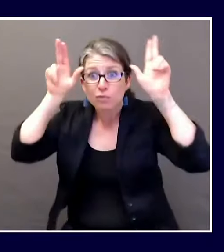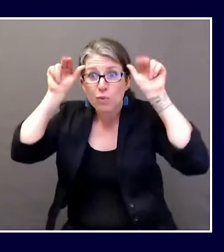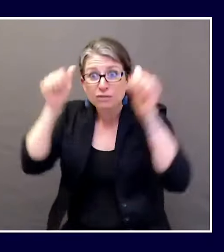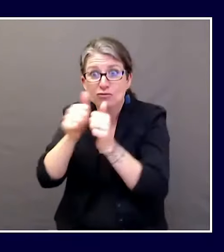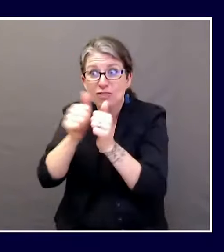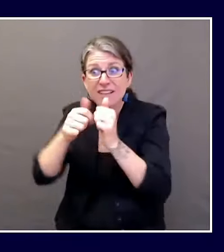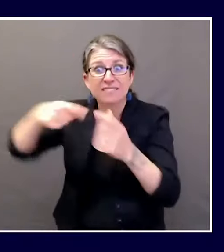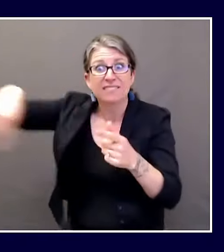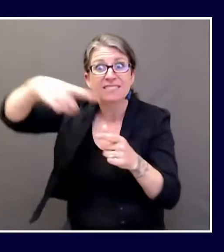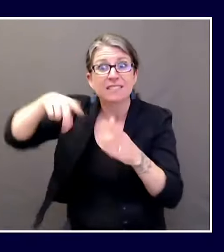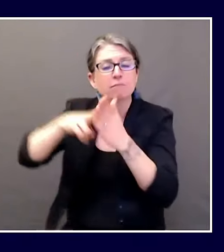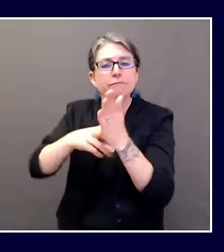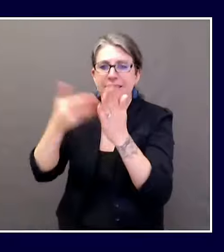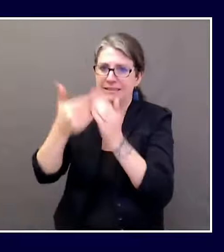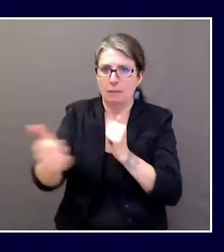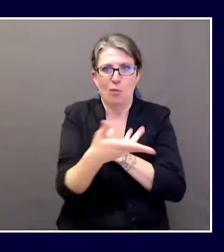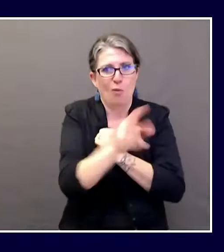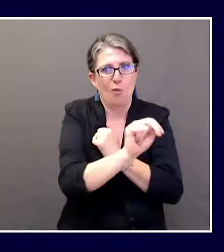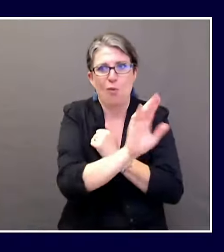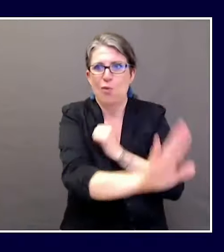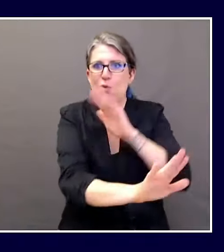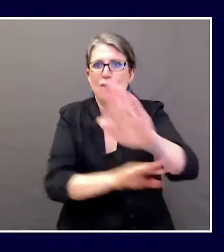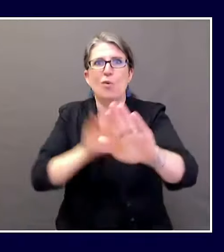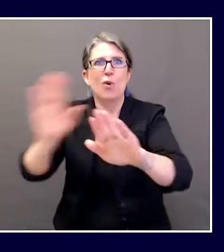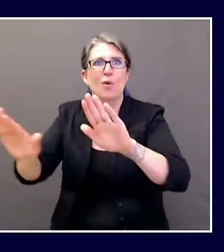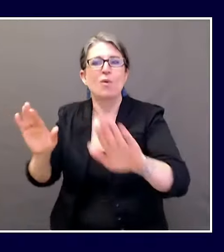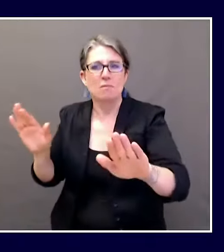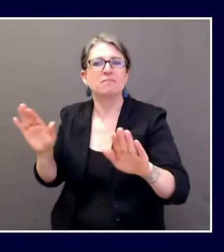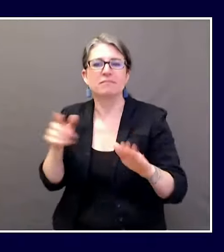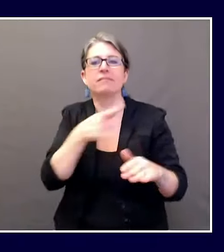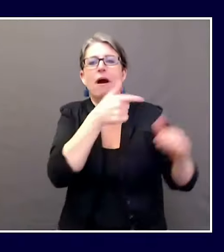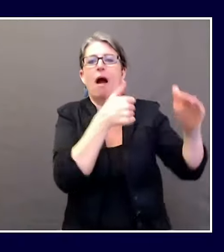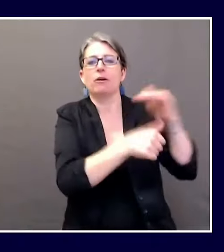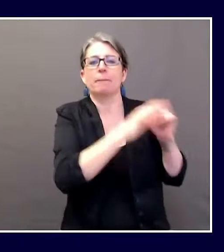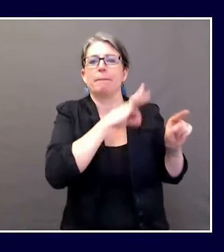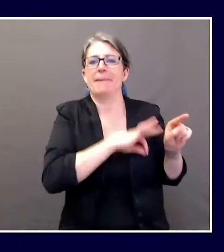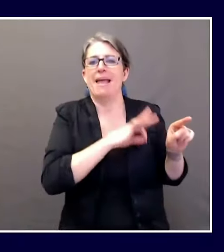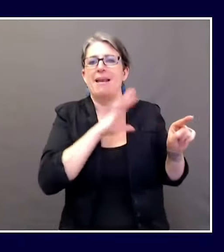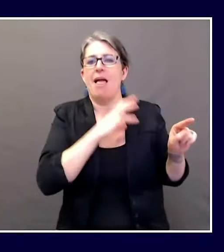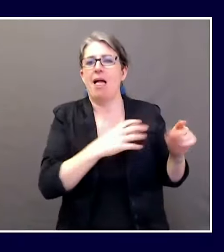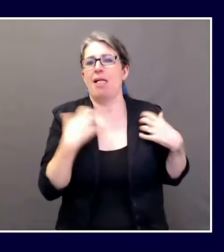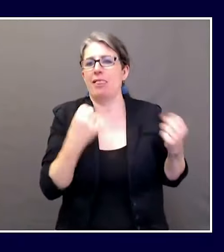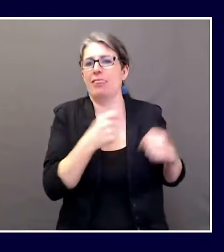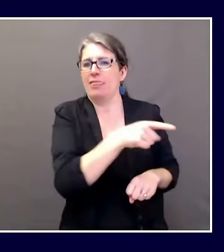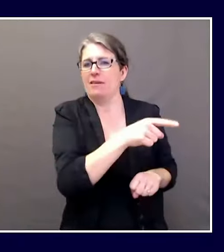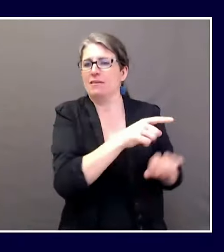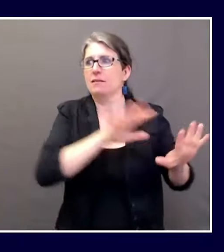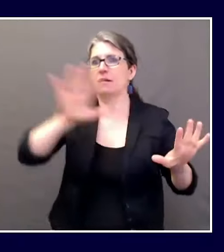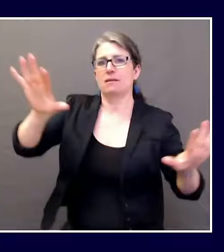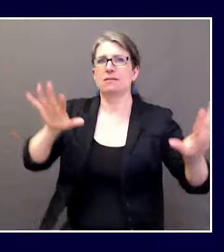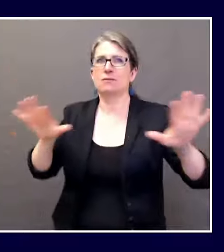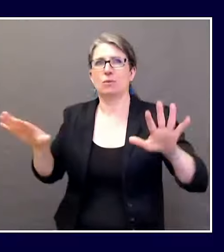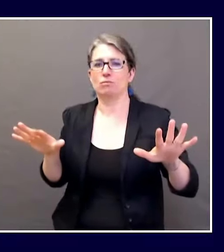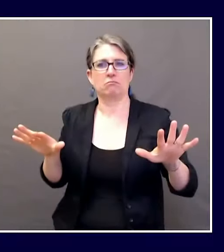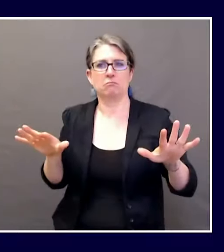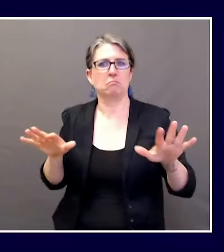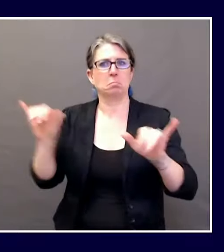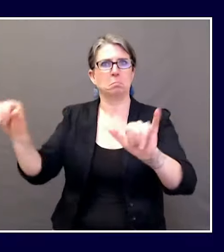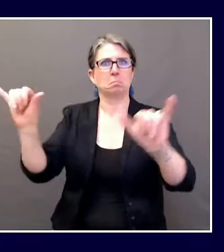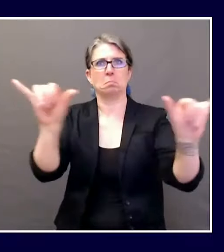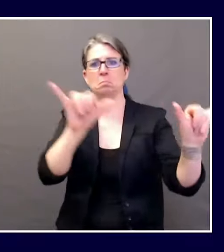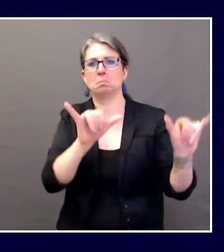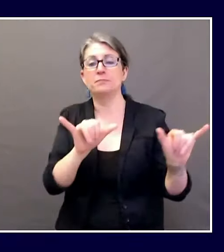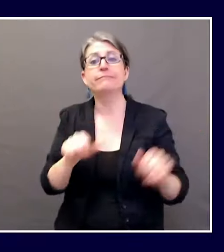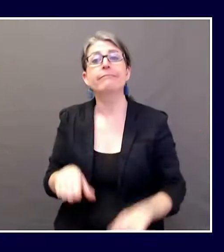system. But there are other sites, small, medium, and large, that currently exist in Maine or may be